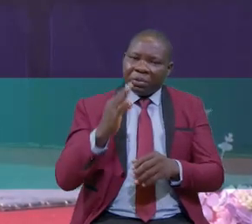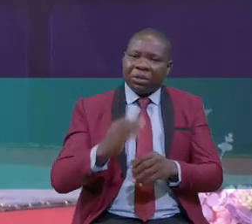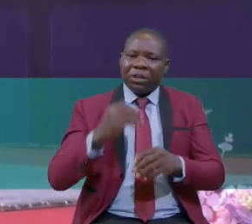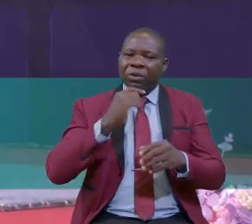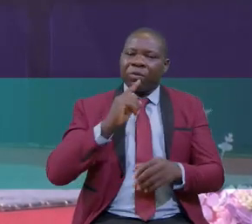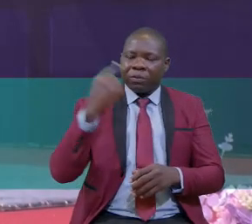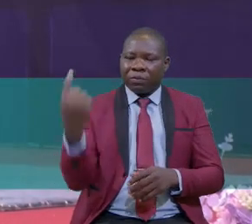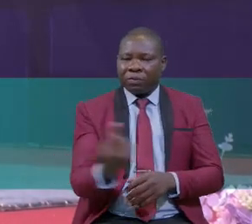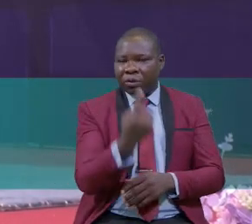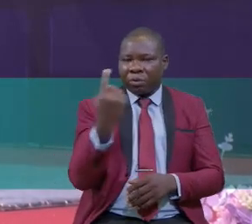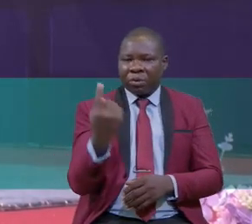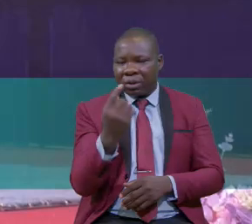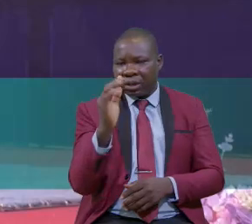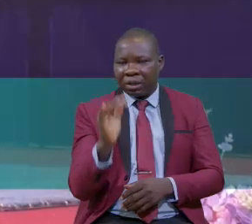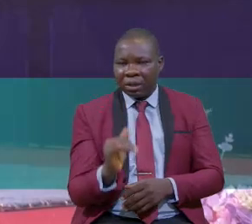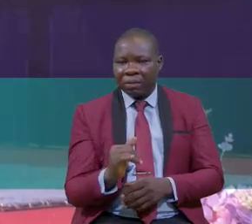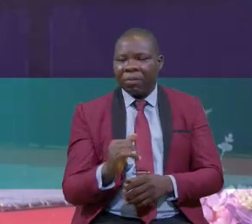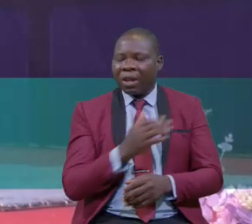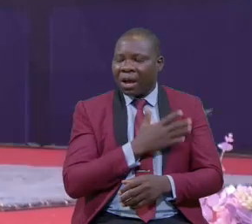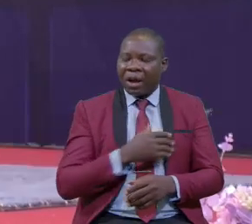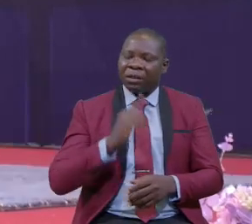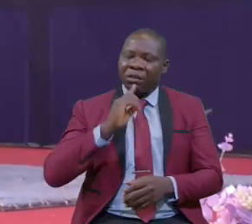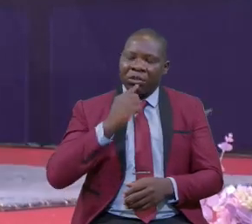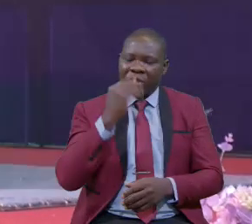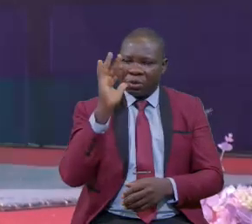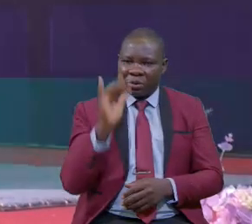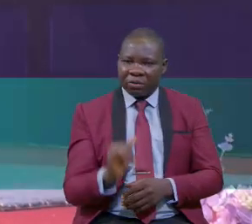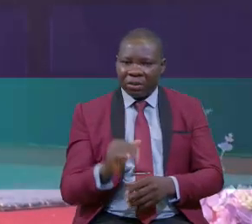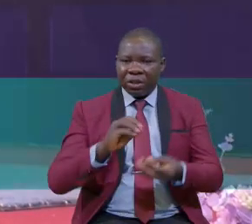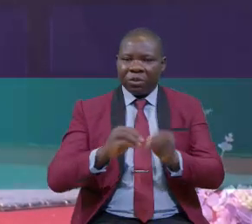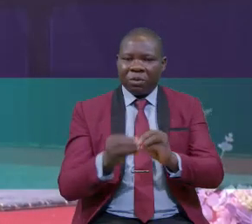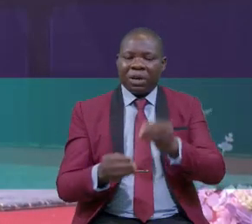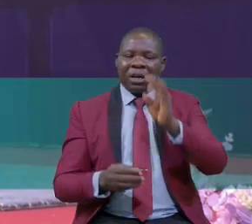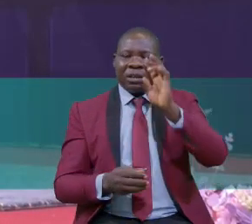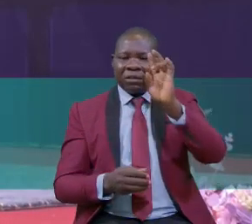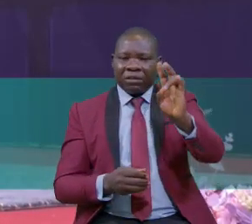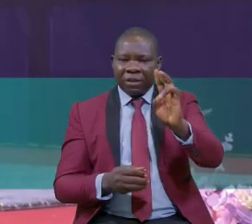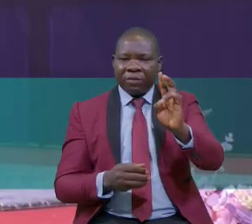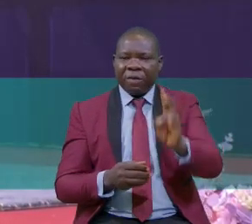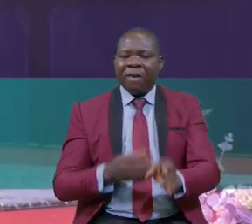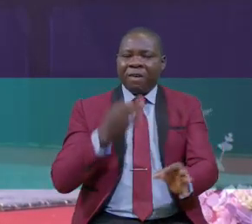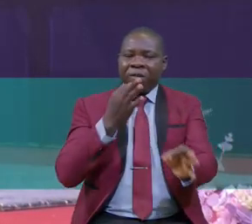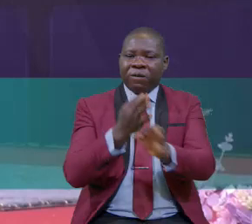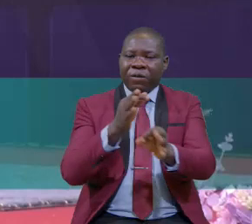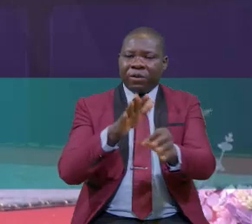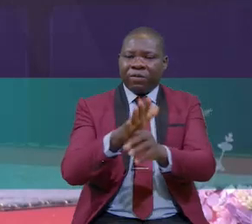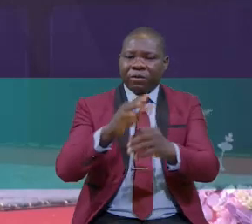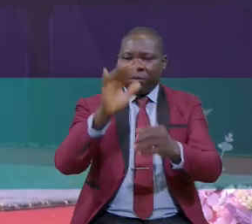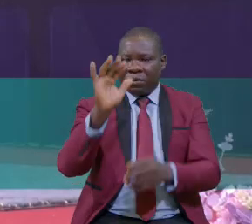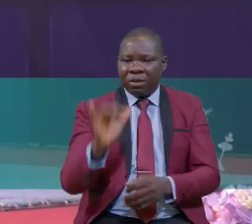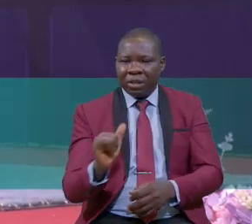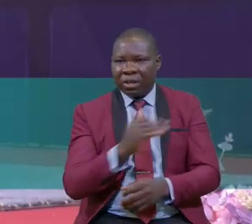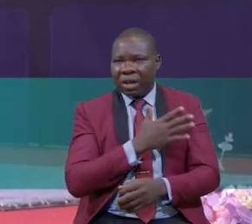seven, faithfully and fearlessly. If we're fearful, we'll not be